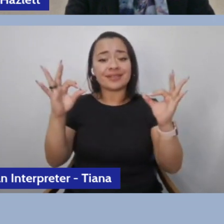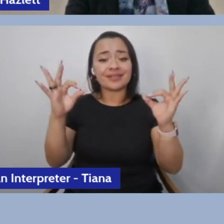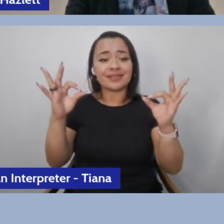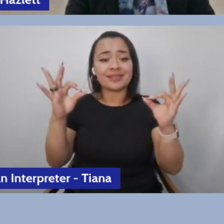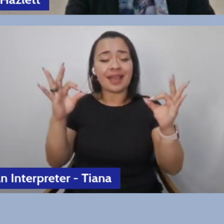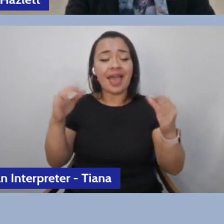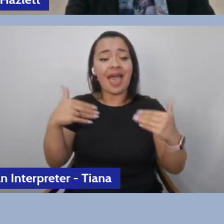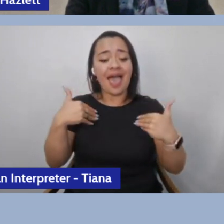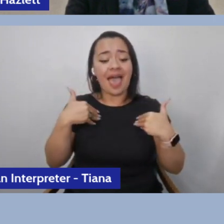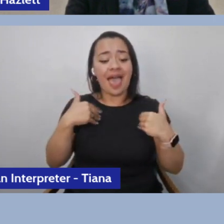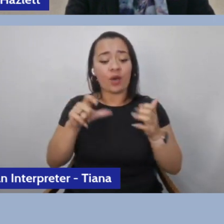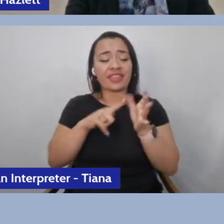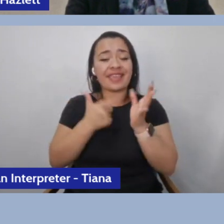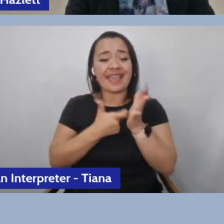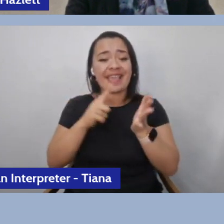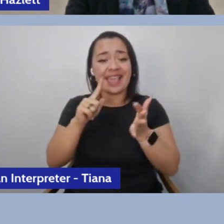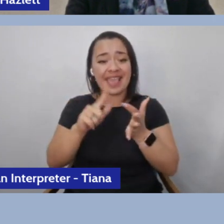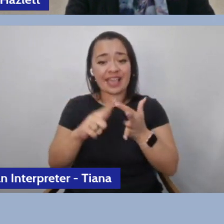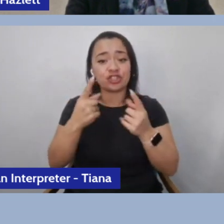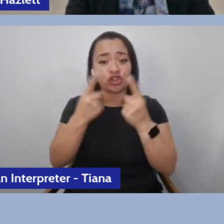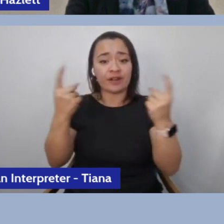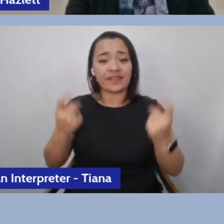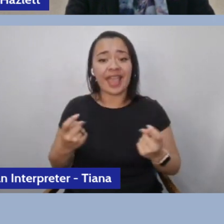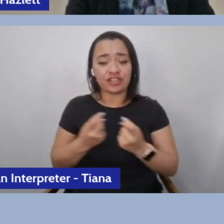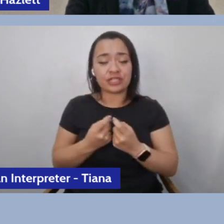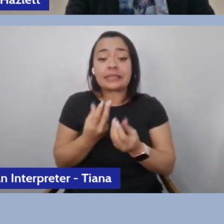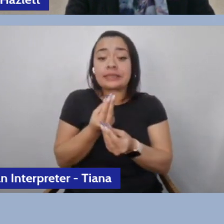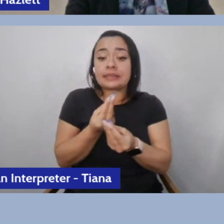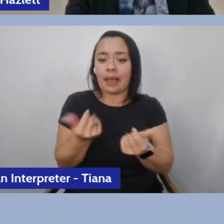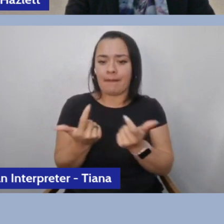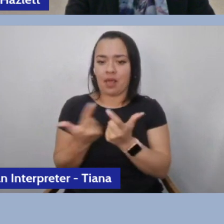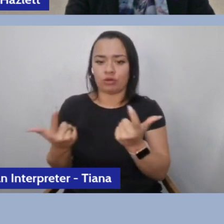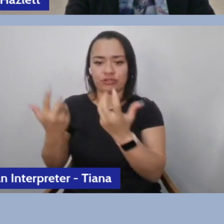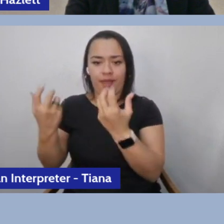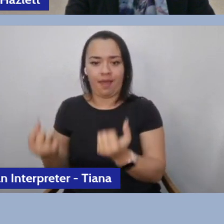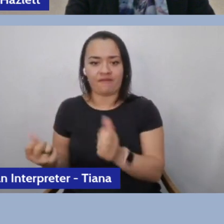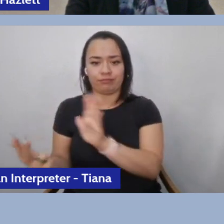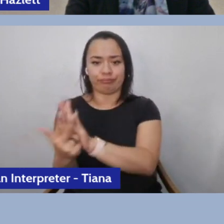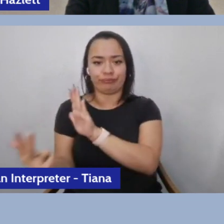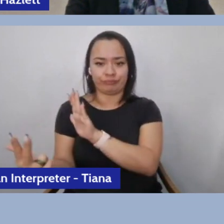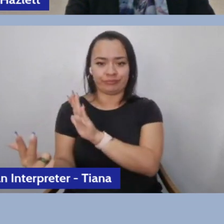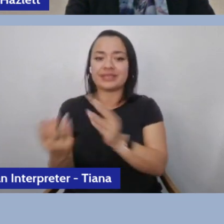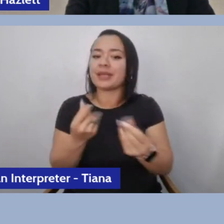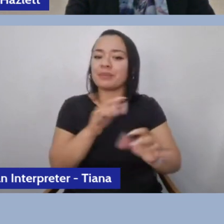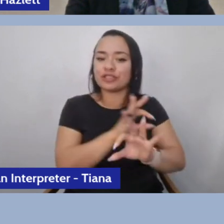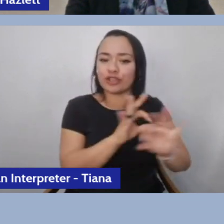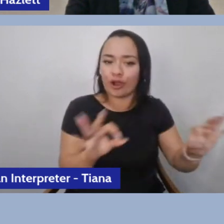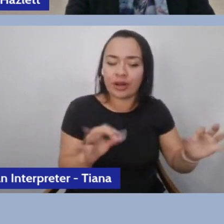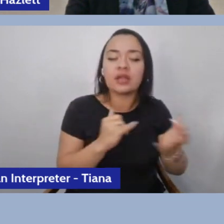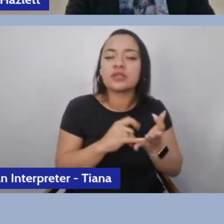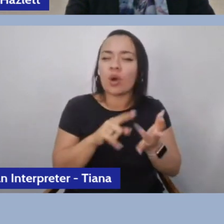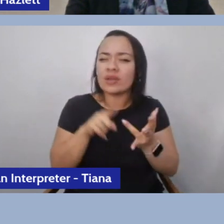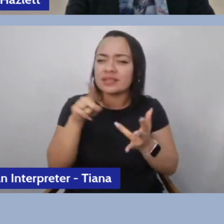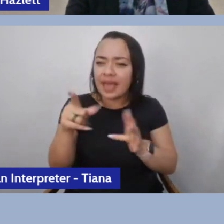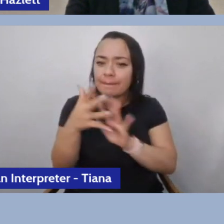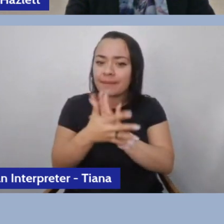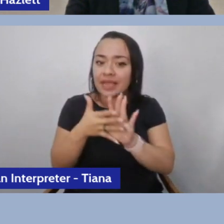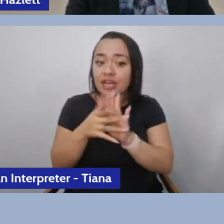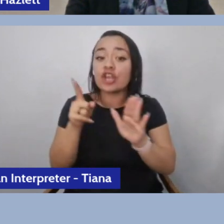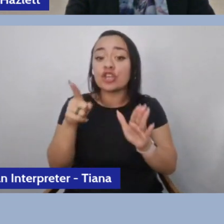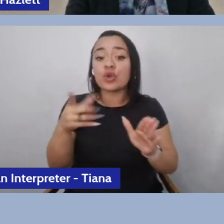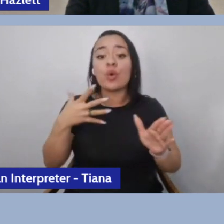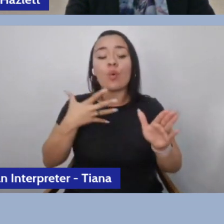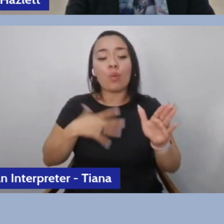languages. My assumption is that what the question is asking is, will this be extended to all testable